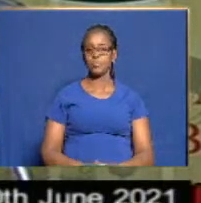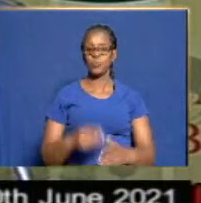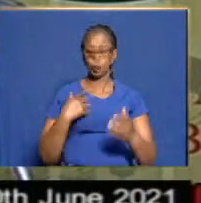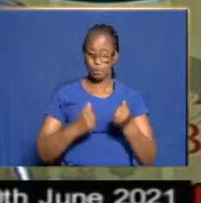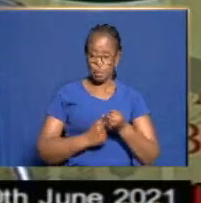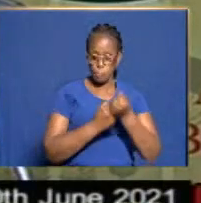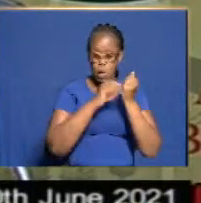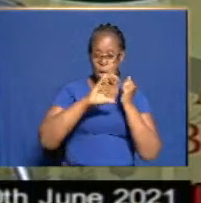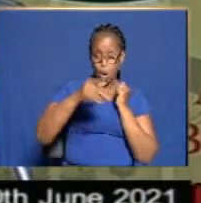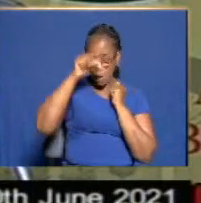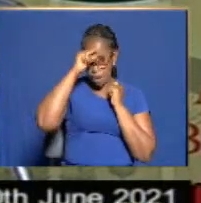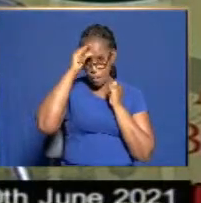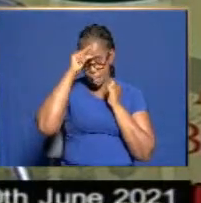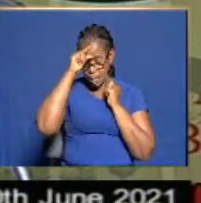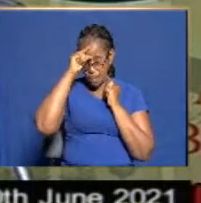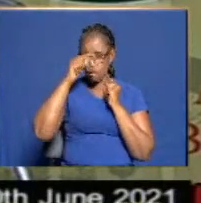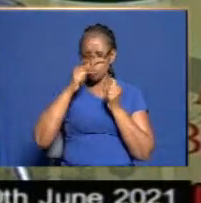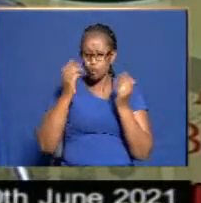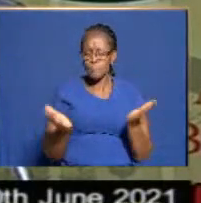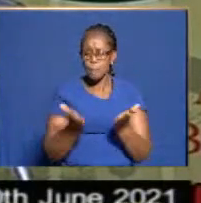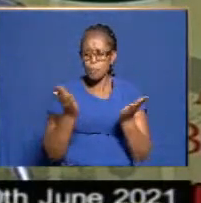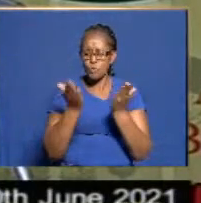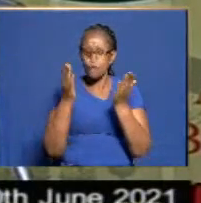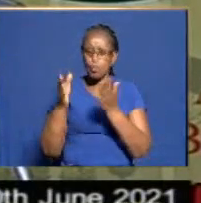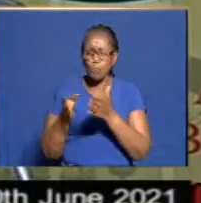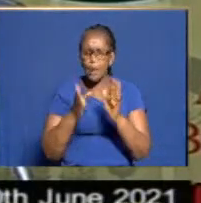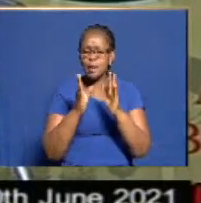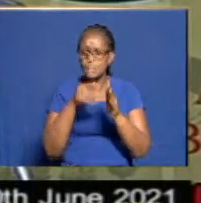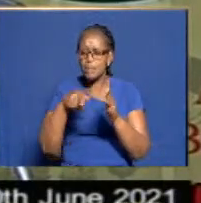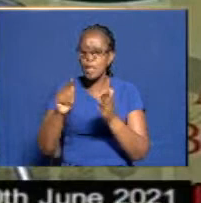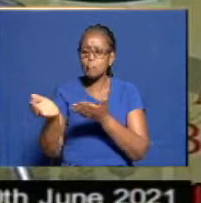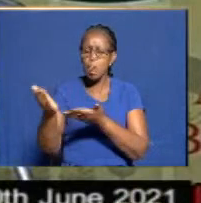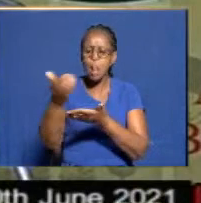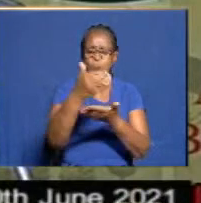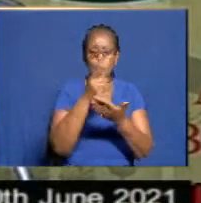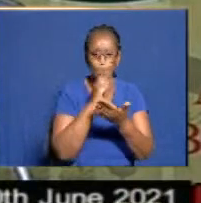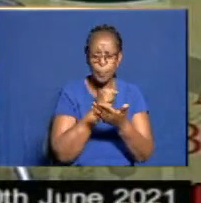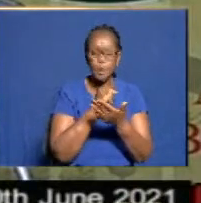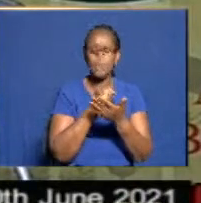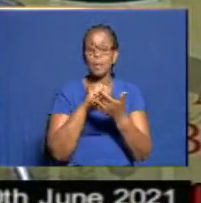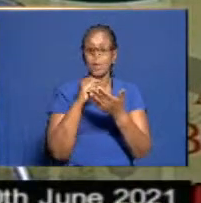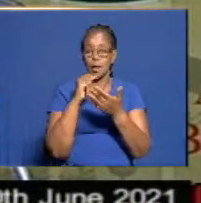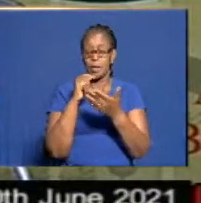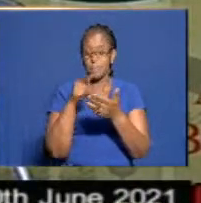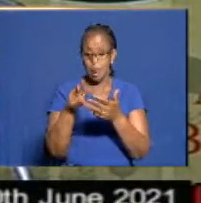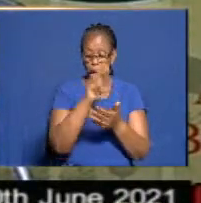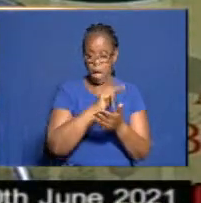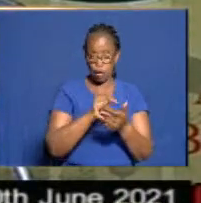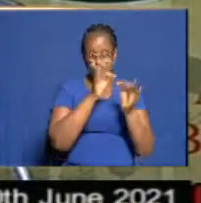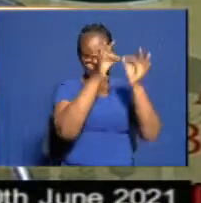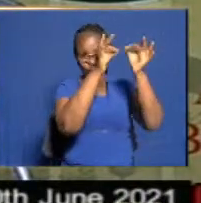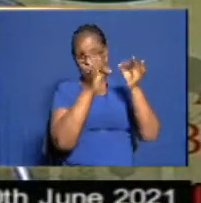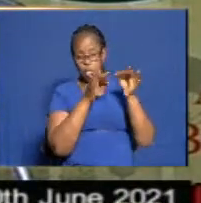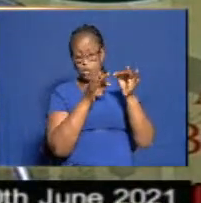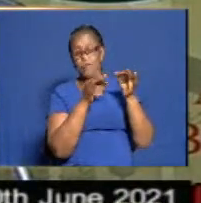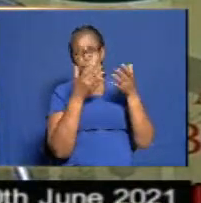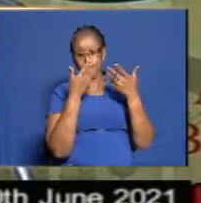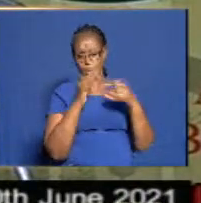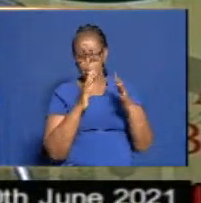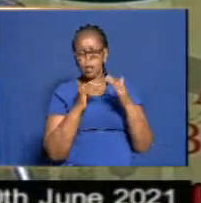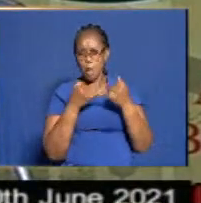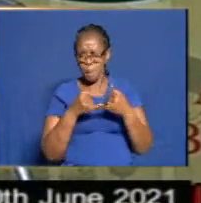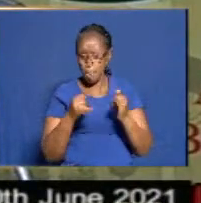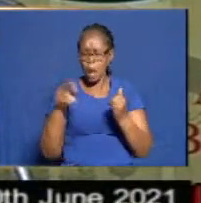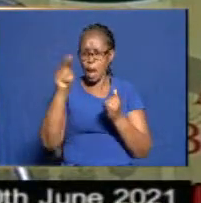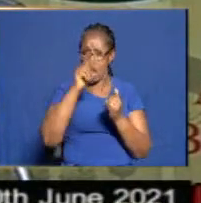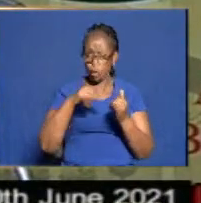county governments' capacity to enhance their own source revenue and reduce our reliance on equitable share, the National Treasury rolled out a nationwide capacity